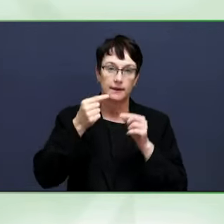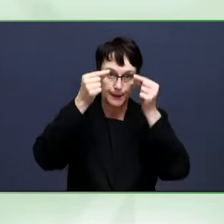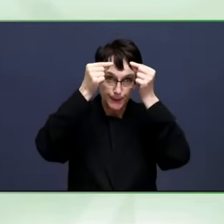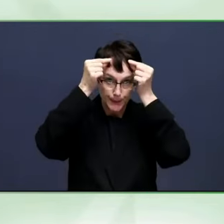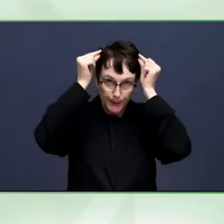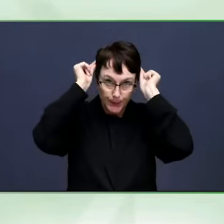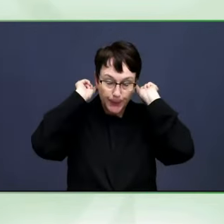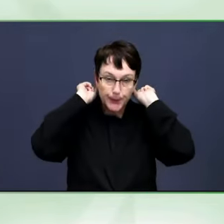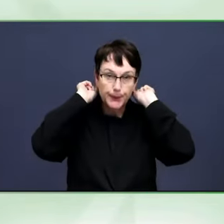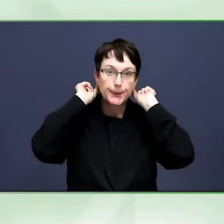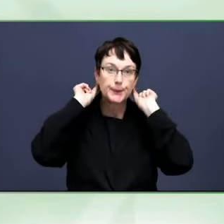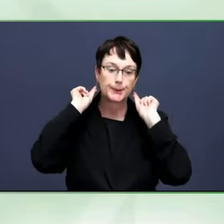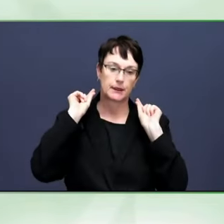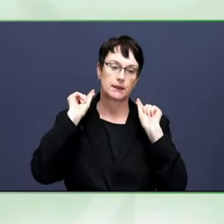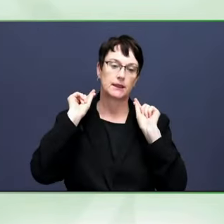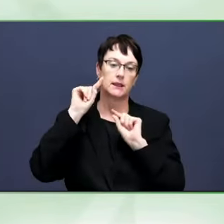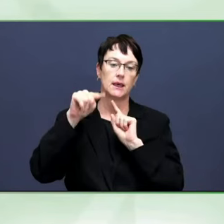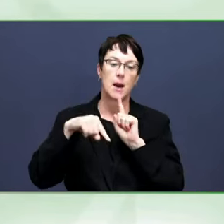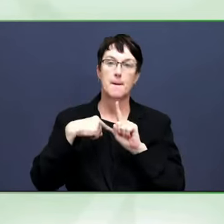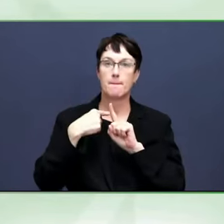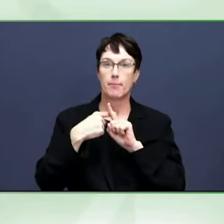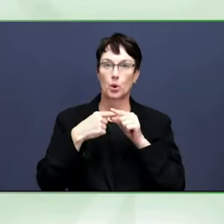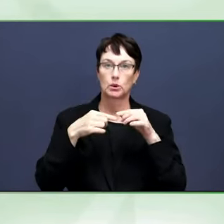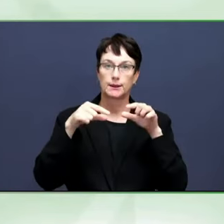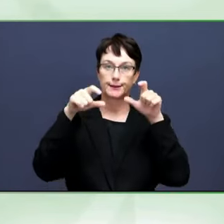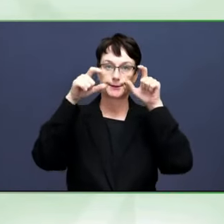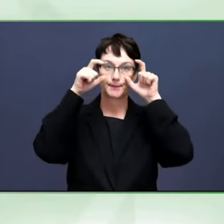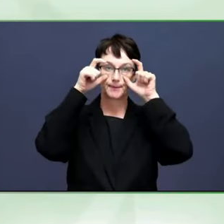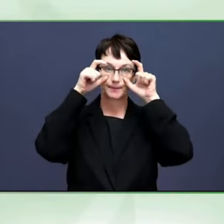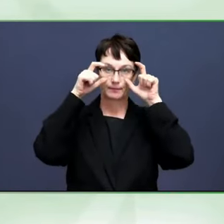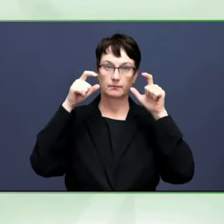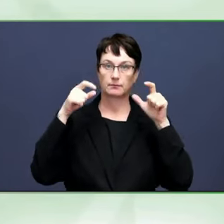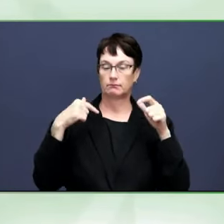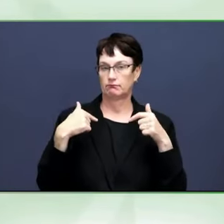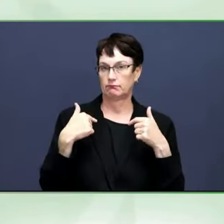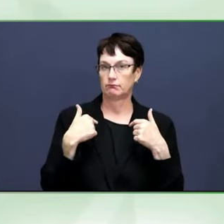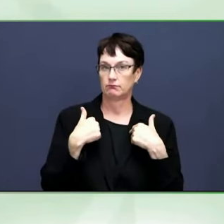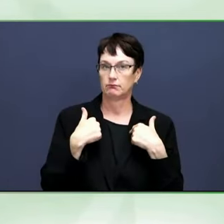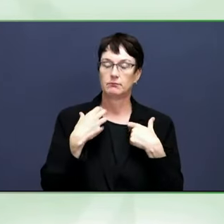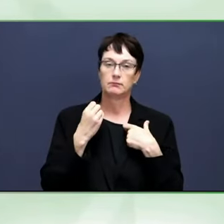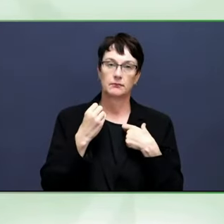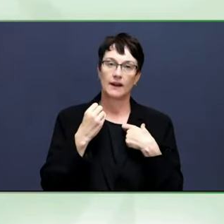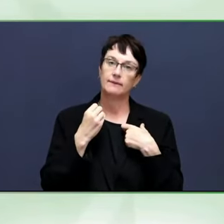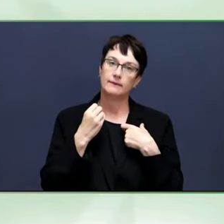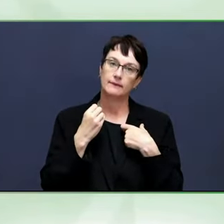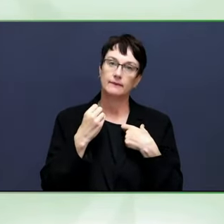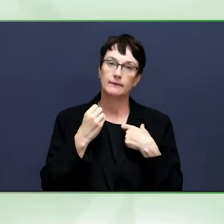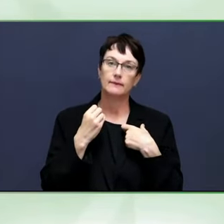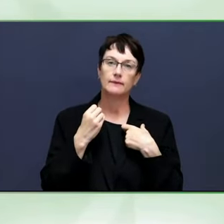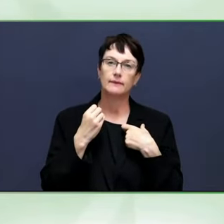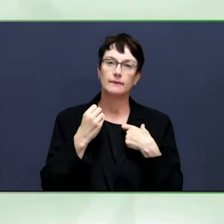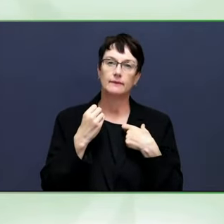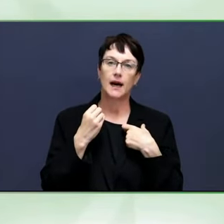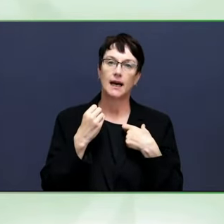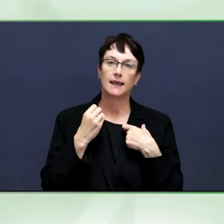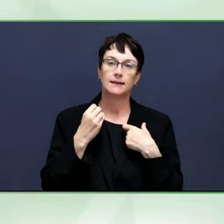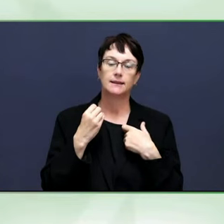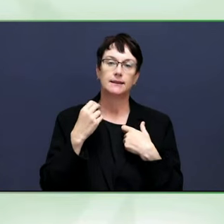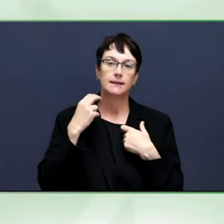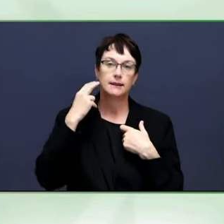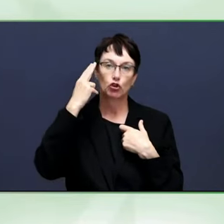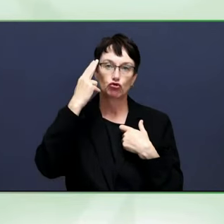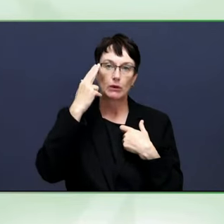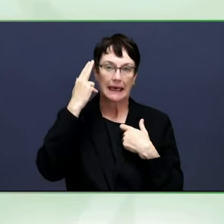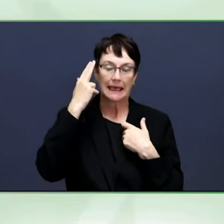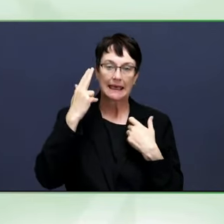a gray sweater with a tie and black shirt. My name is Rachel DUBIN, and I'm a researcher